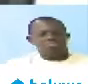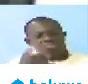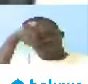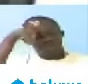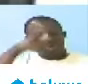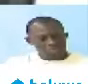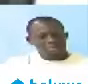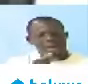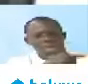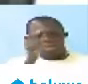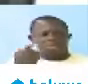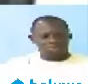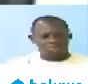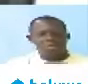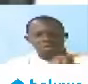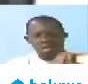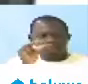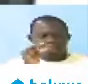I can remember.